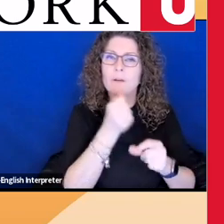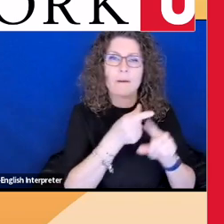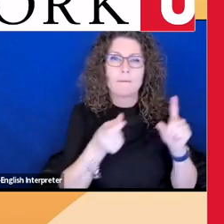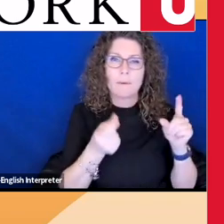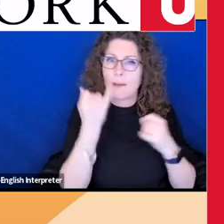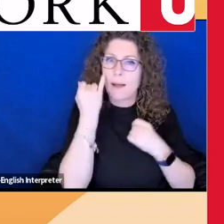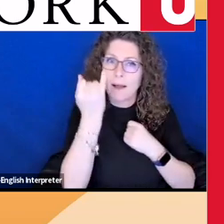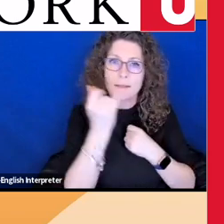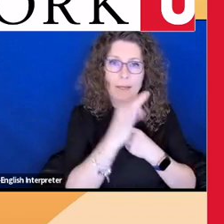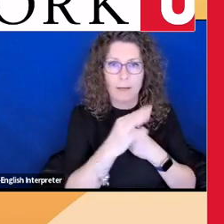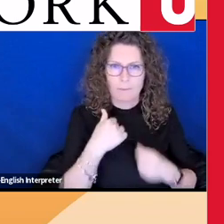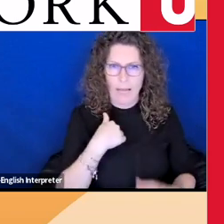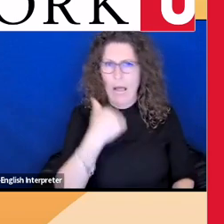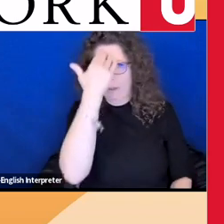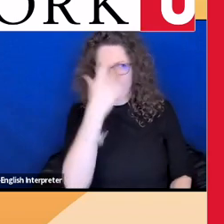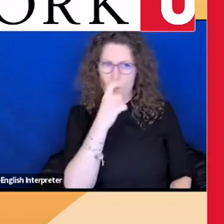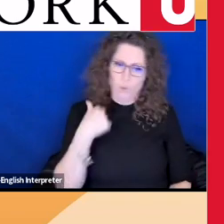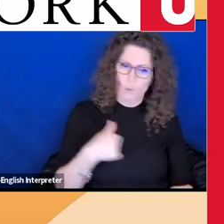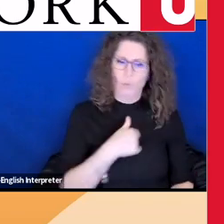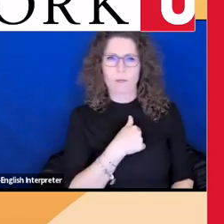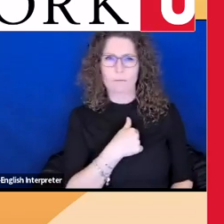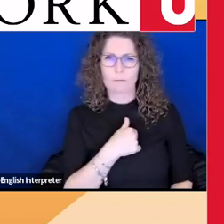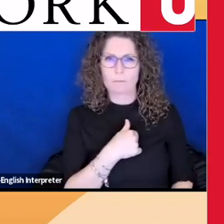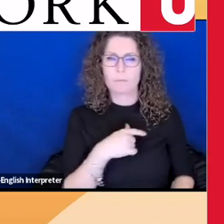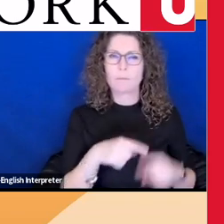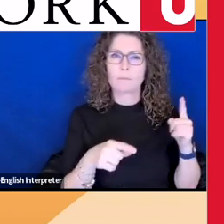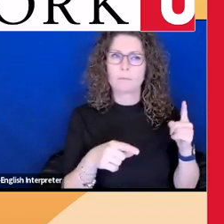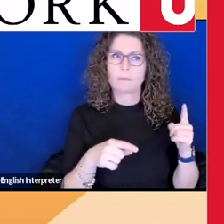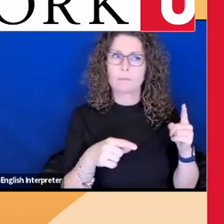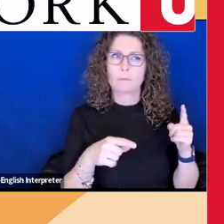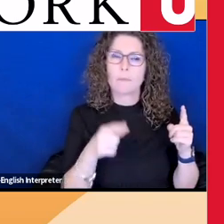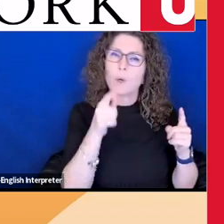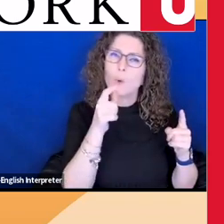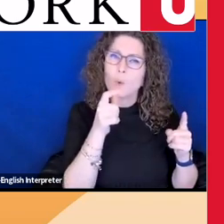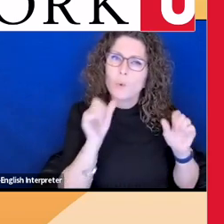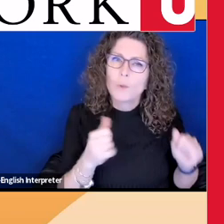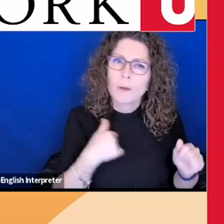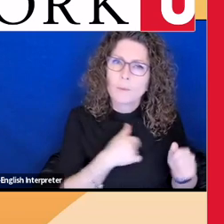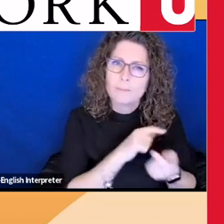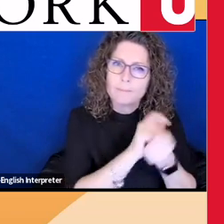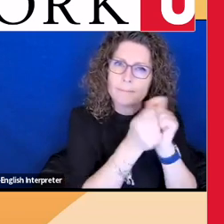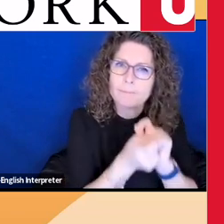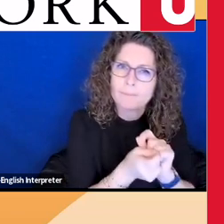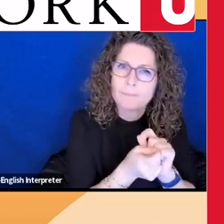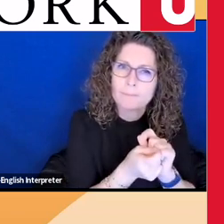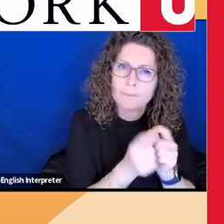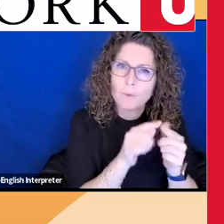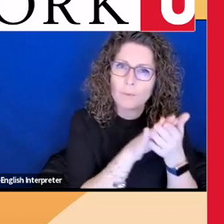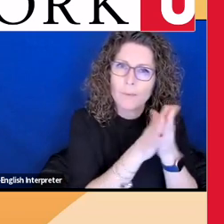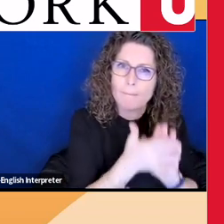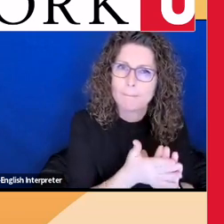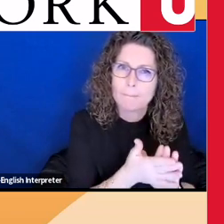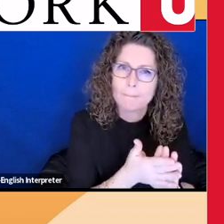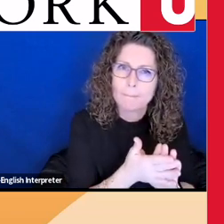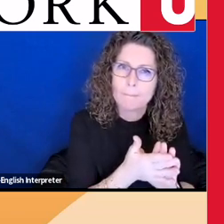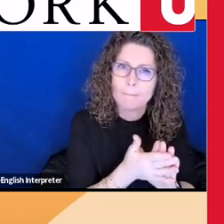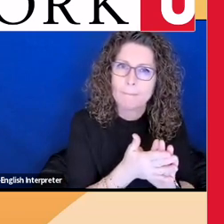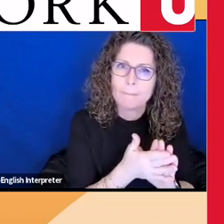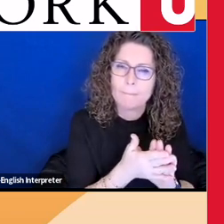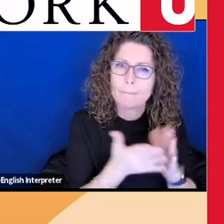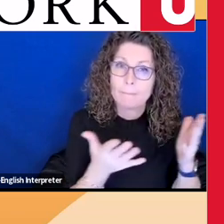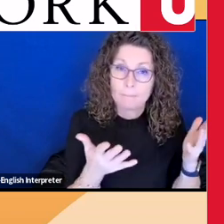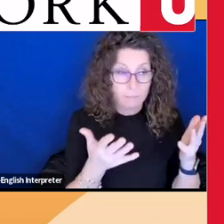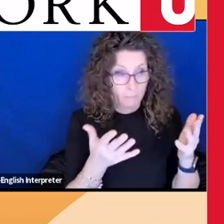I know who we are, but from the question, who are we becoming? And the puzzle, who are we to become? Can we